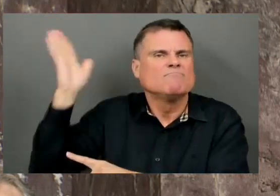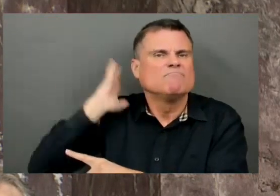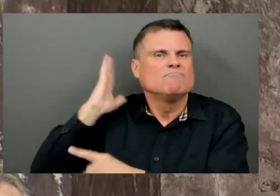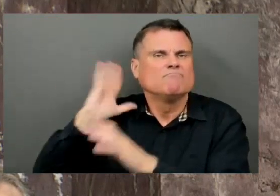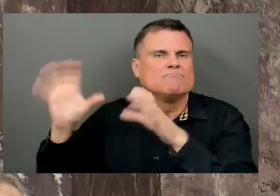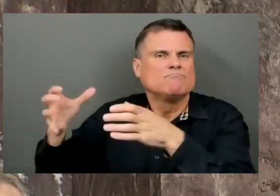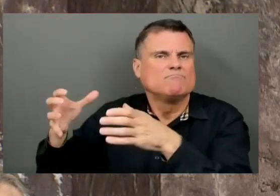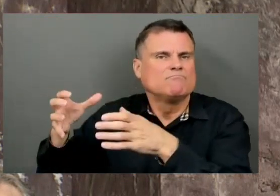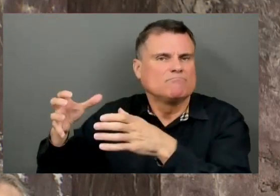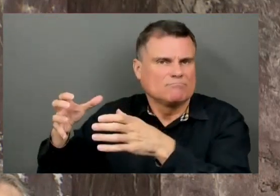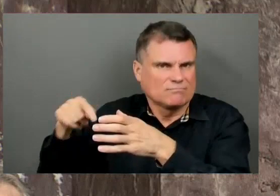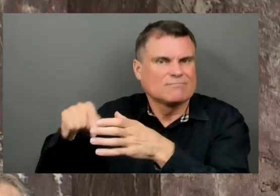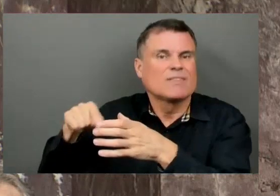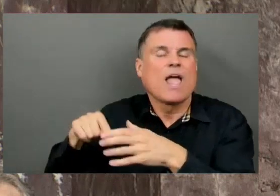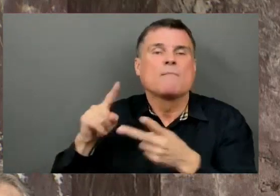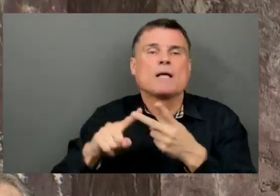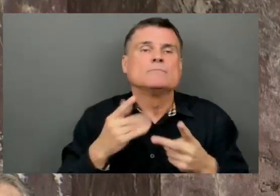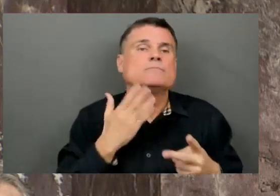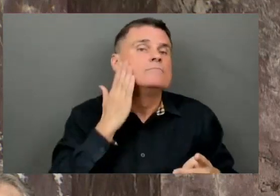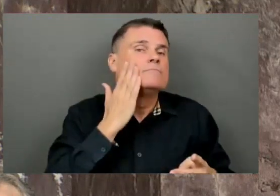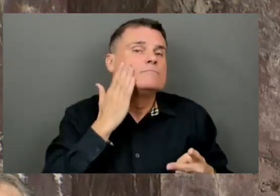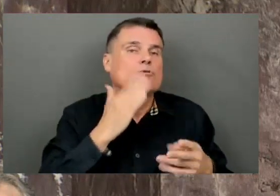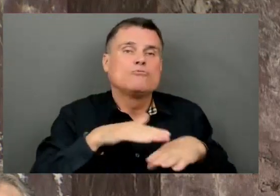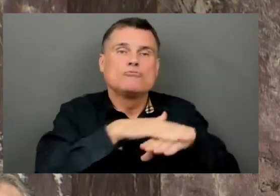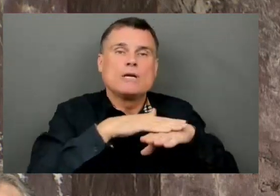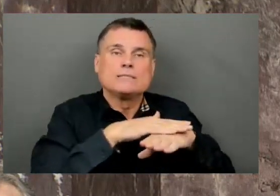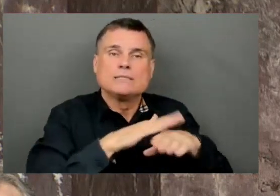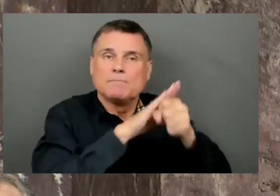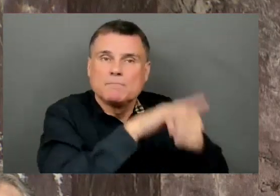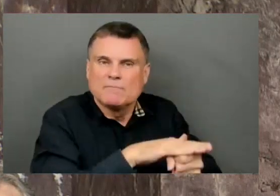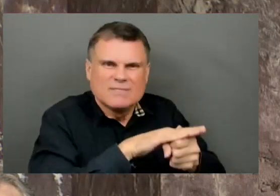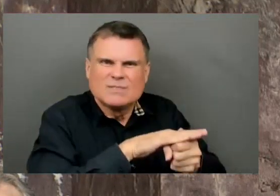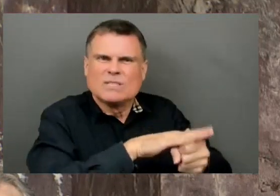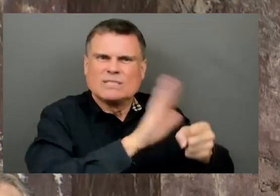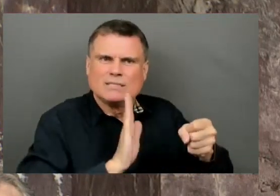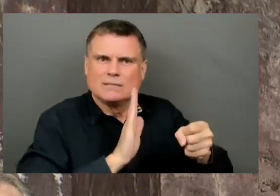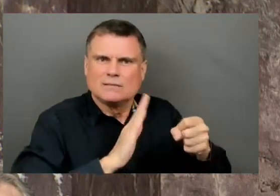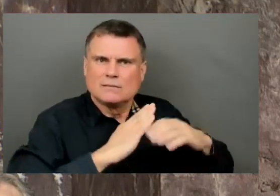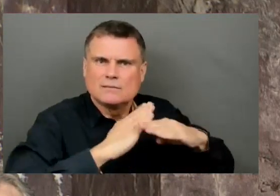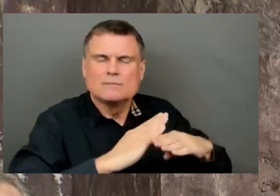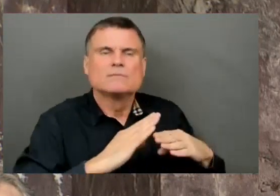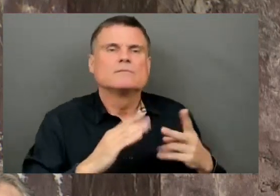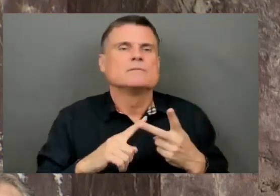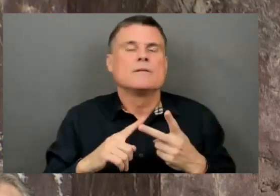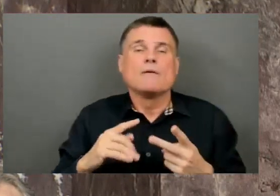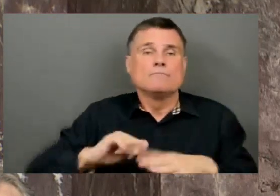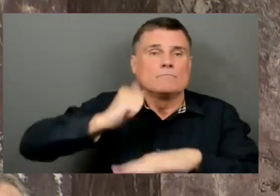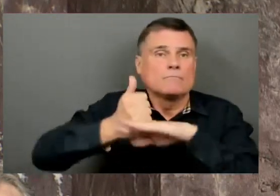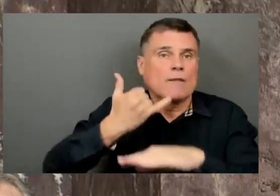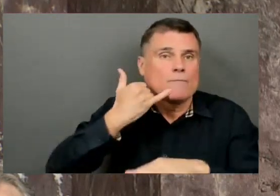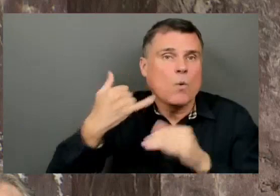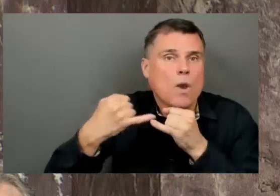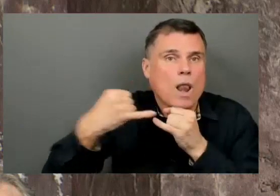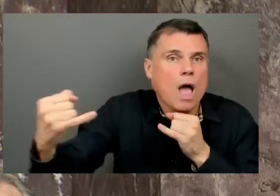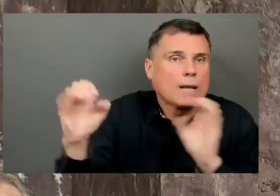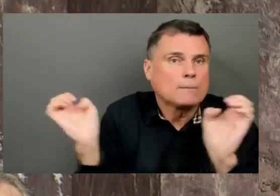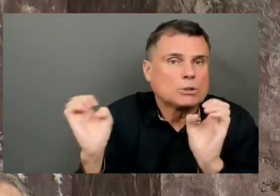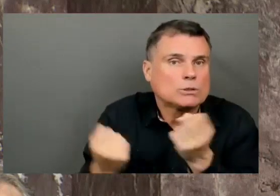spring. Honourable Speaker, there's a lot more to do. We're committed to working with all members of this House to make sure that everyone feels safe in British